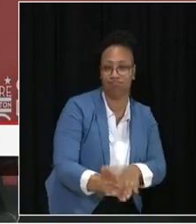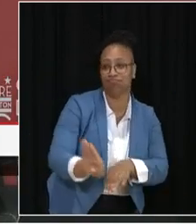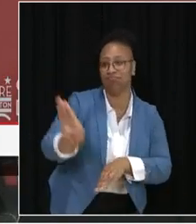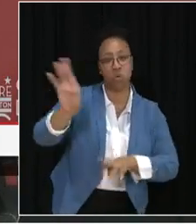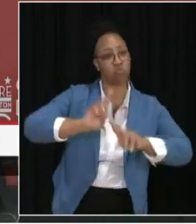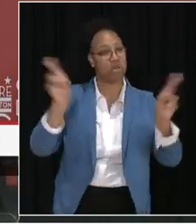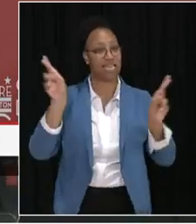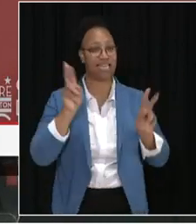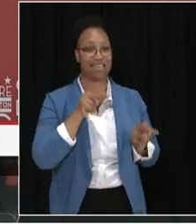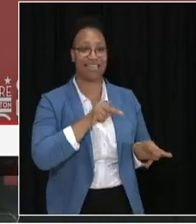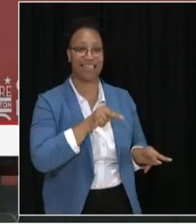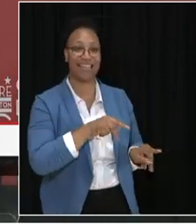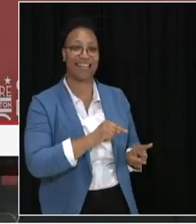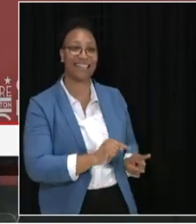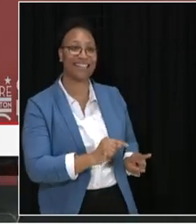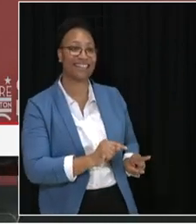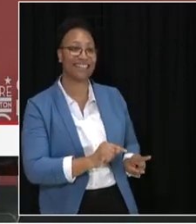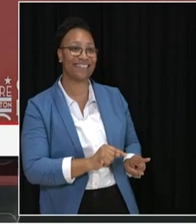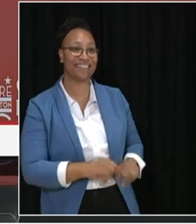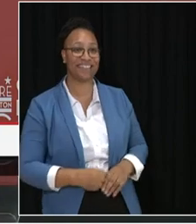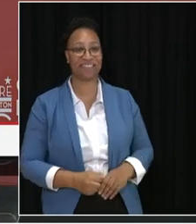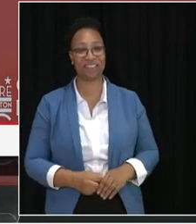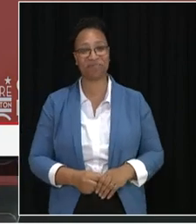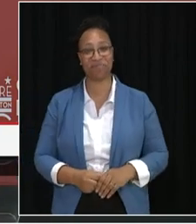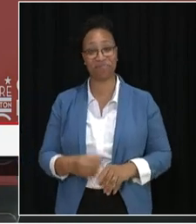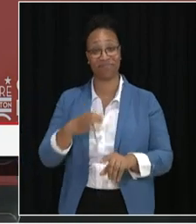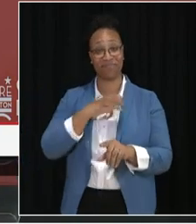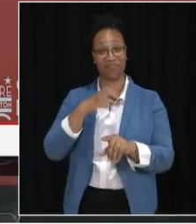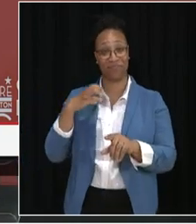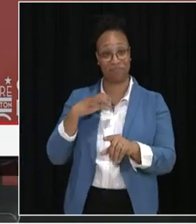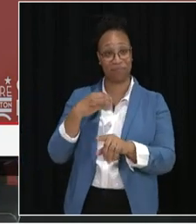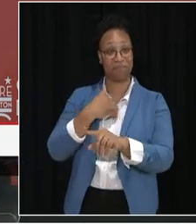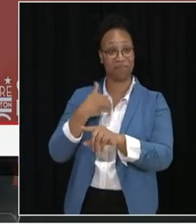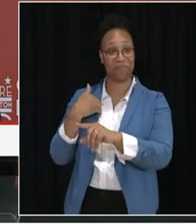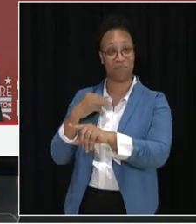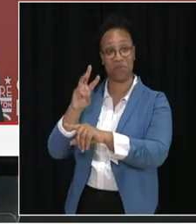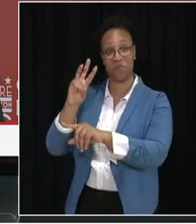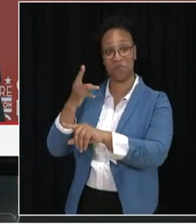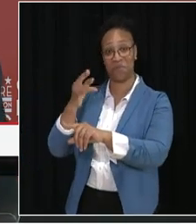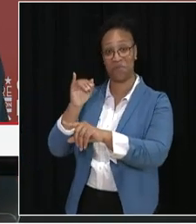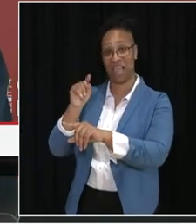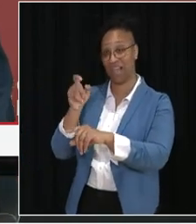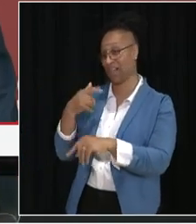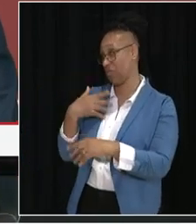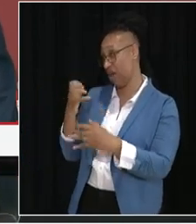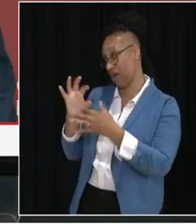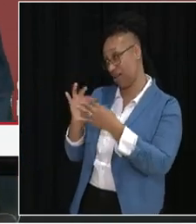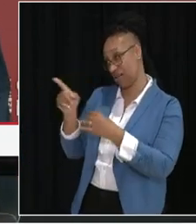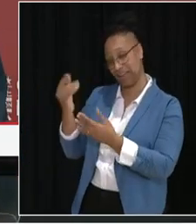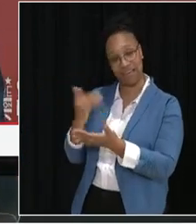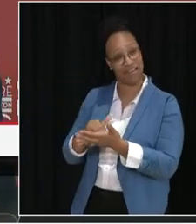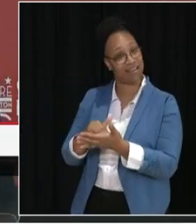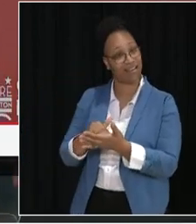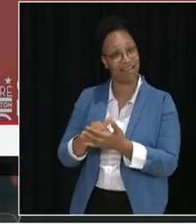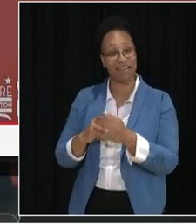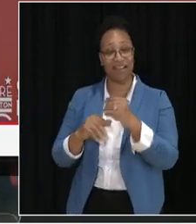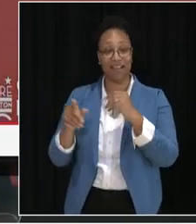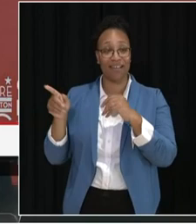Council Member Trayon White, who I know has been acknowledged, but I want to do it again. Trayon and I,